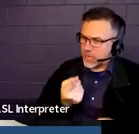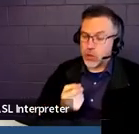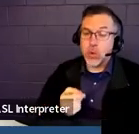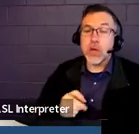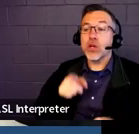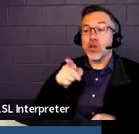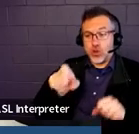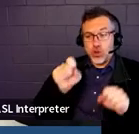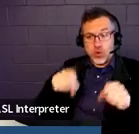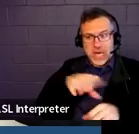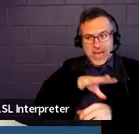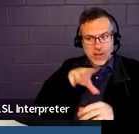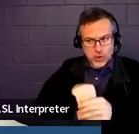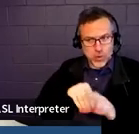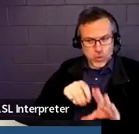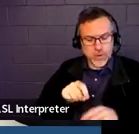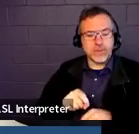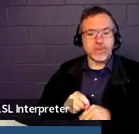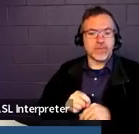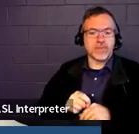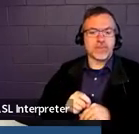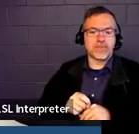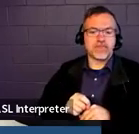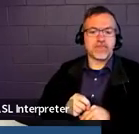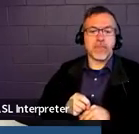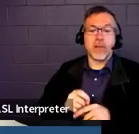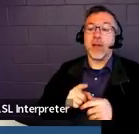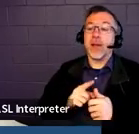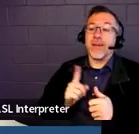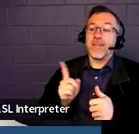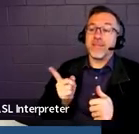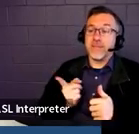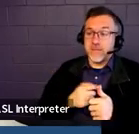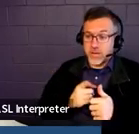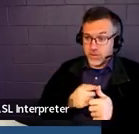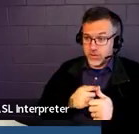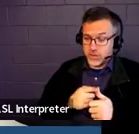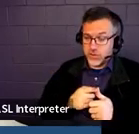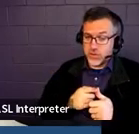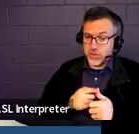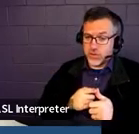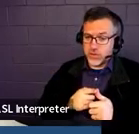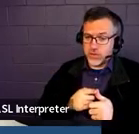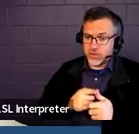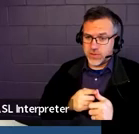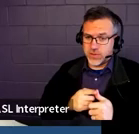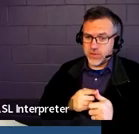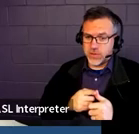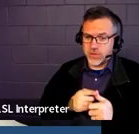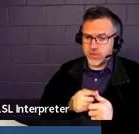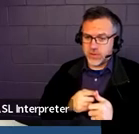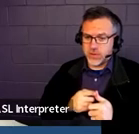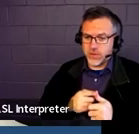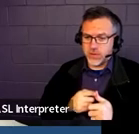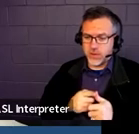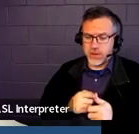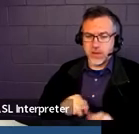At a very high level. First and foremost, that Liara ate